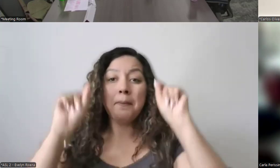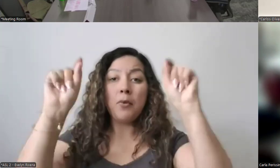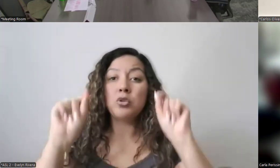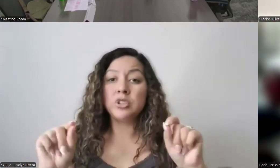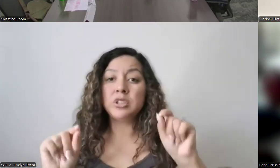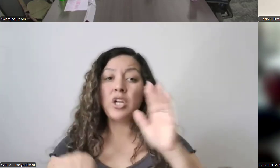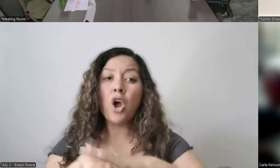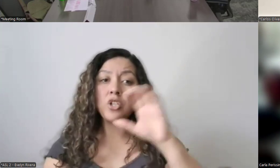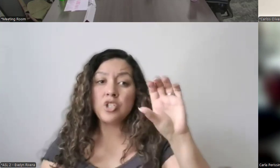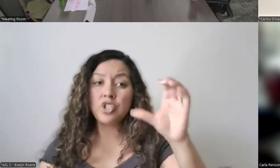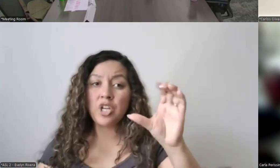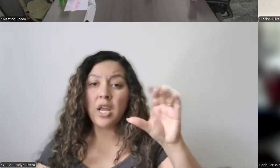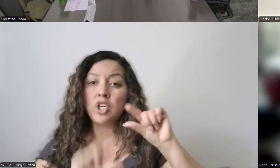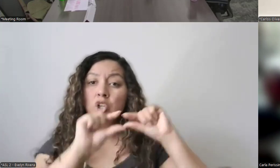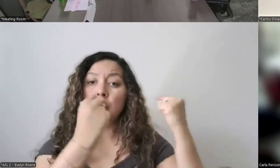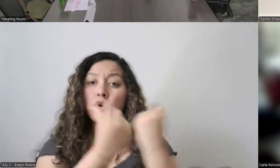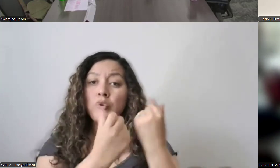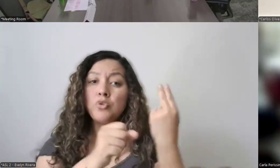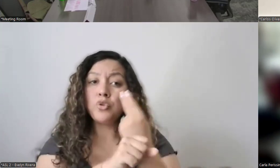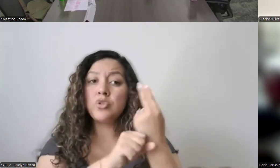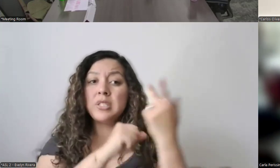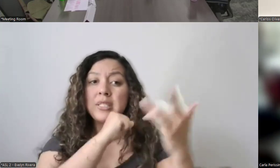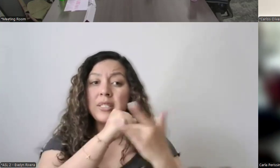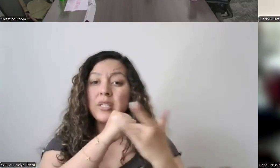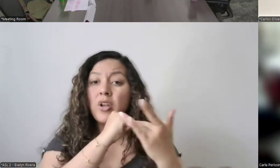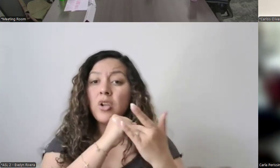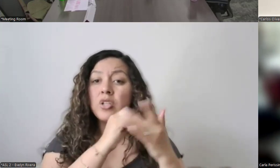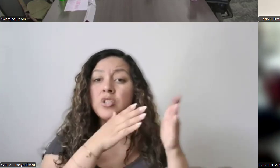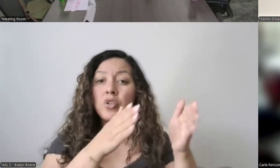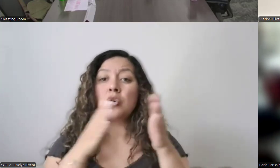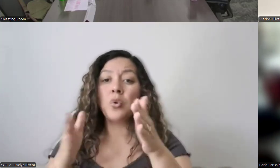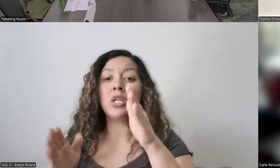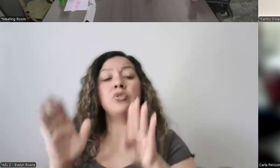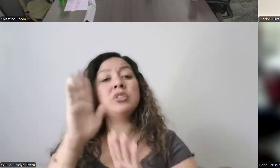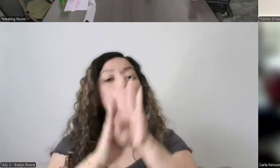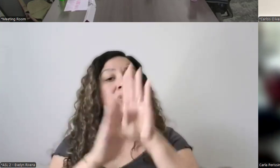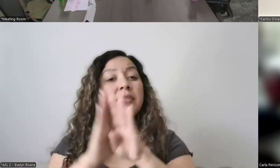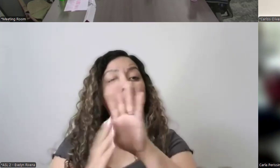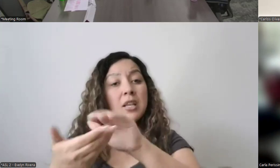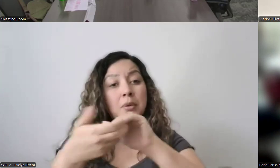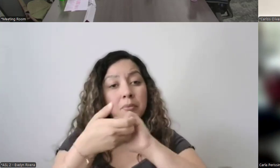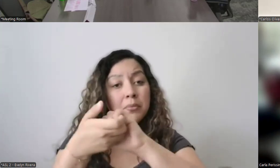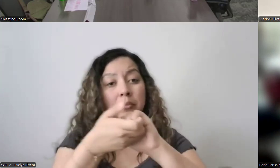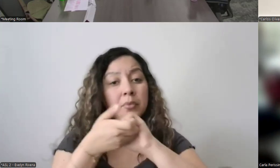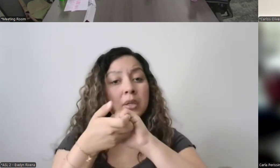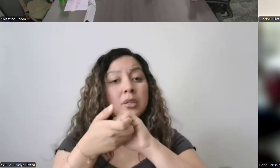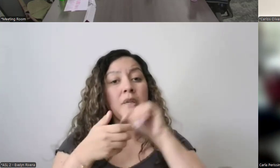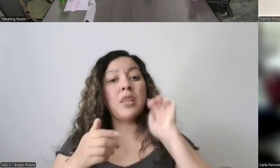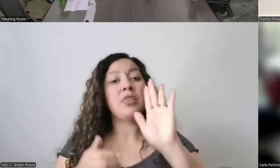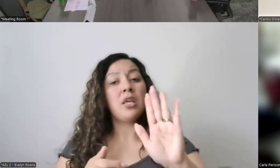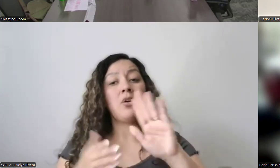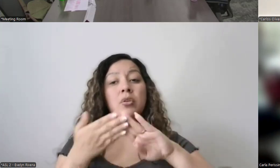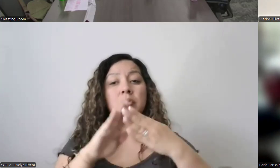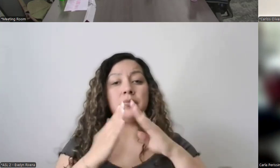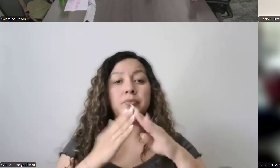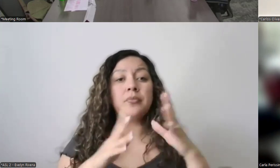Francisco. It's really a group of neighbors that are using tech as a way to form community within their neighborhood. So again, it's this idea of what's at the individual level, what's at the